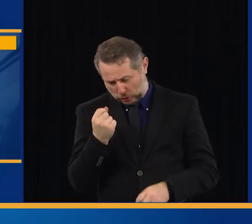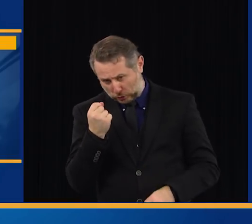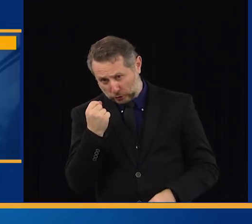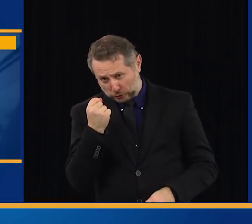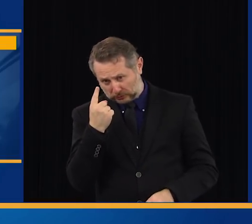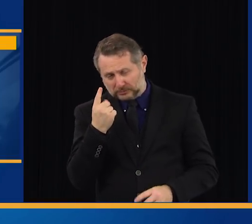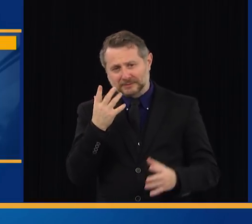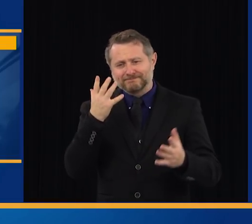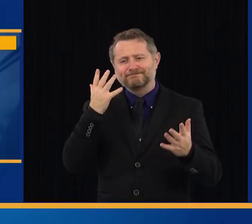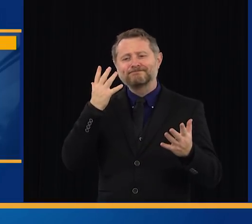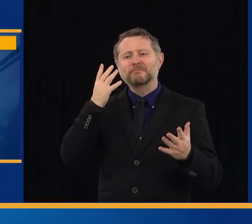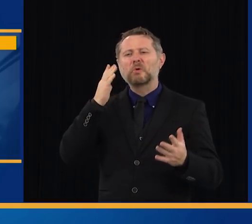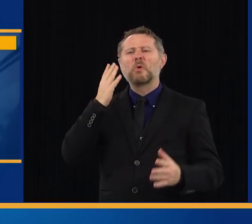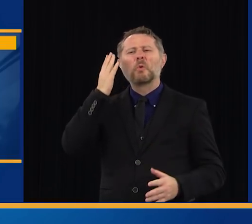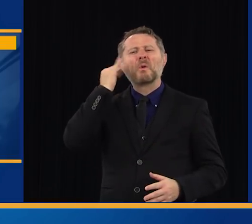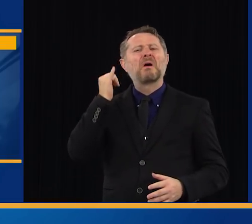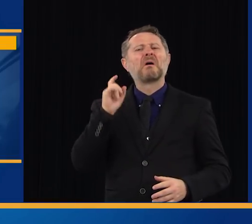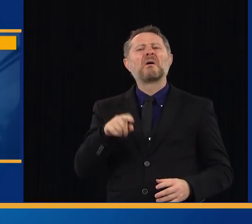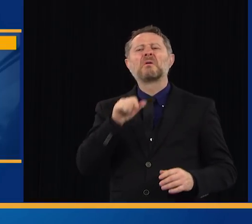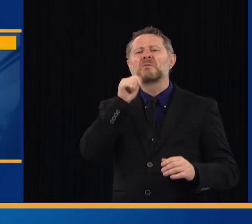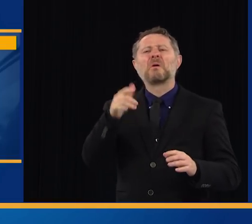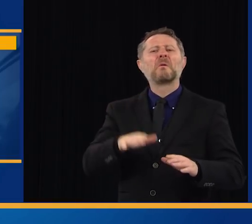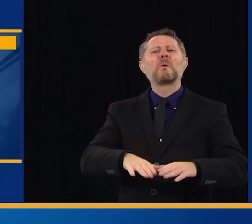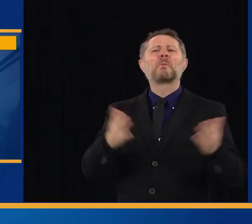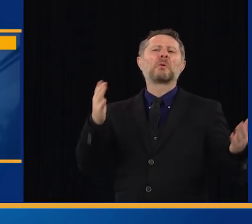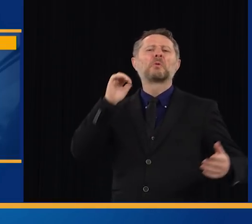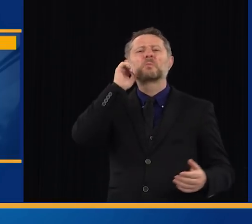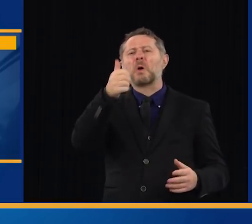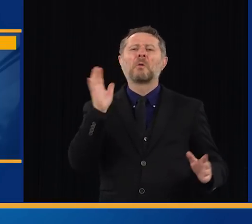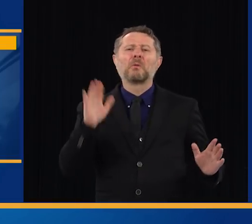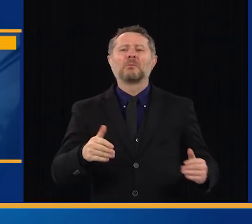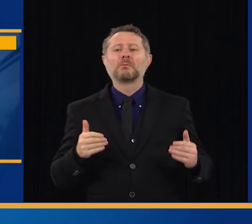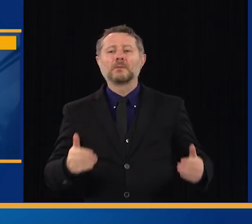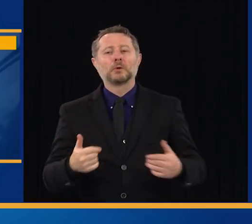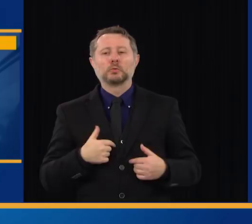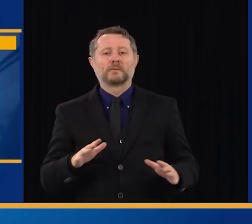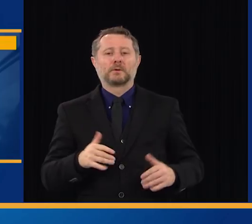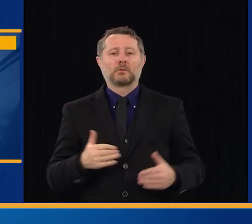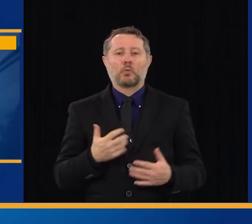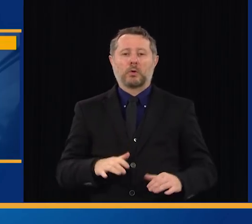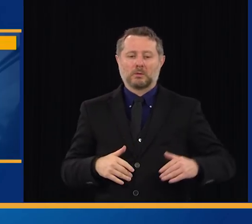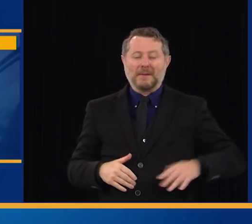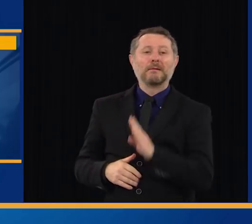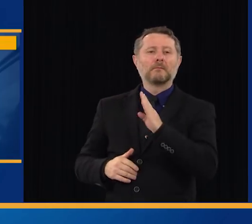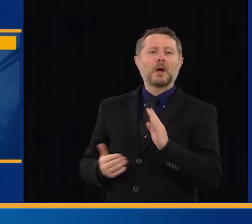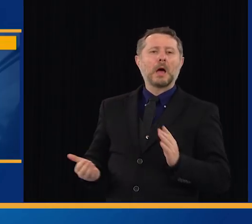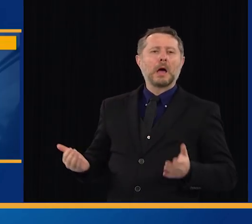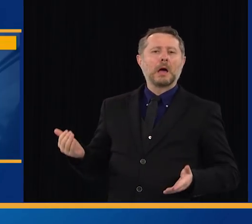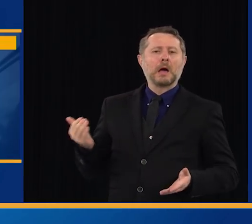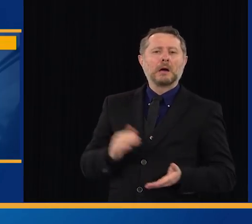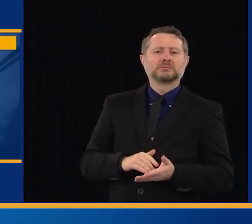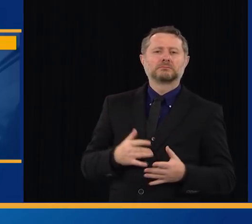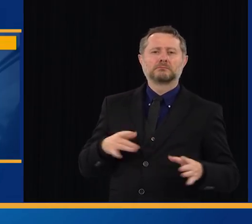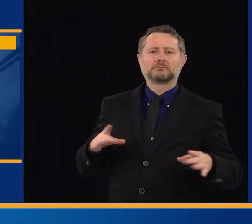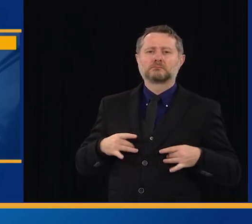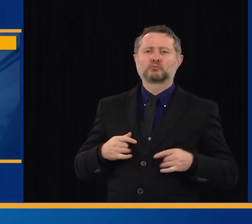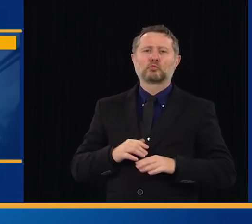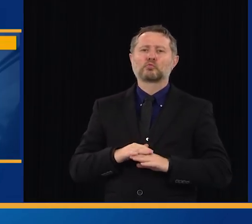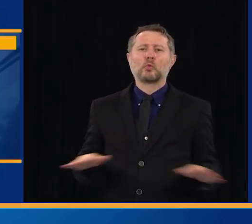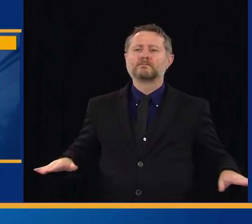don't you open tomorrow? Because we're afraid the infection rate will go up. And everything we've been doing is to slow the infection